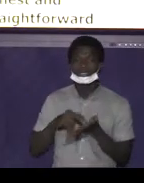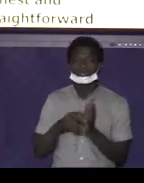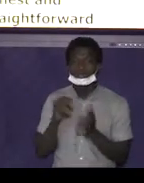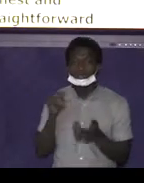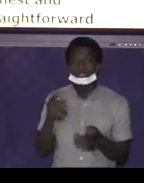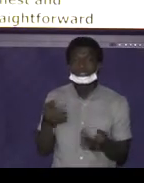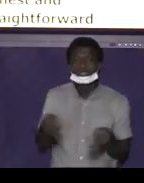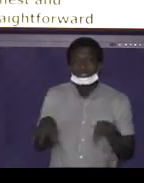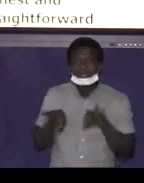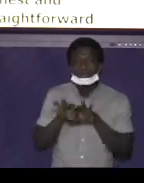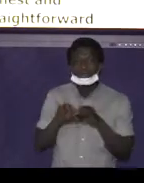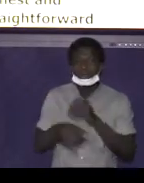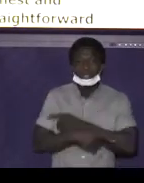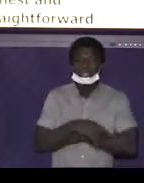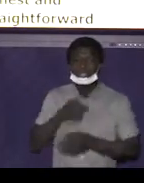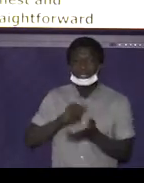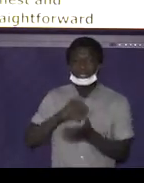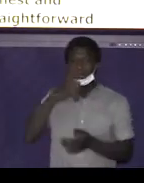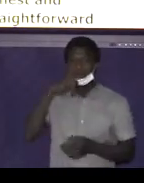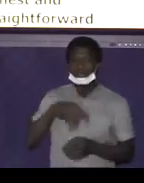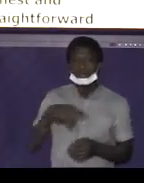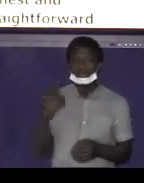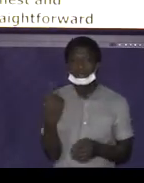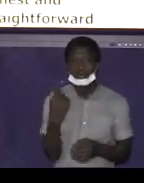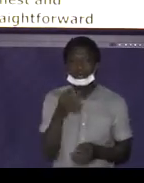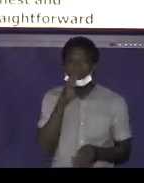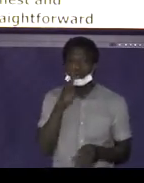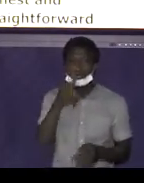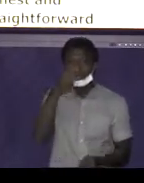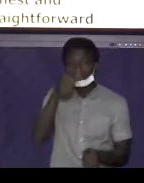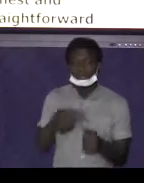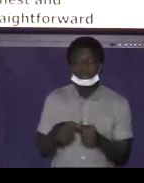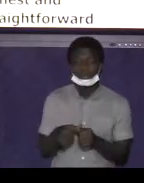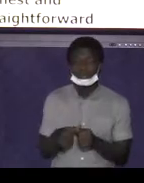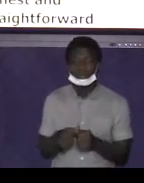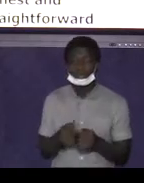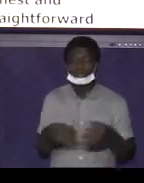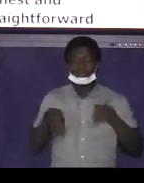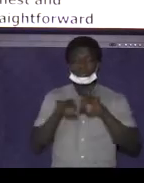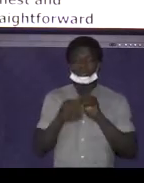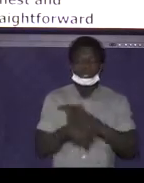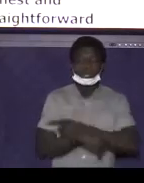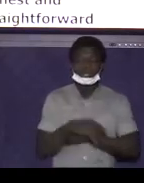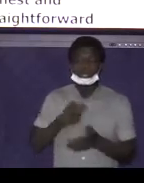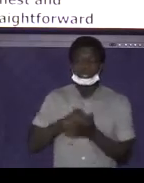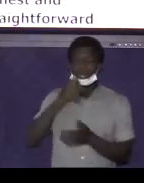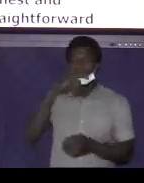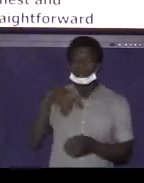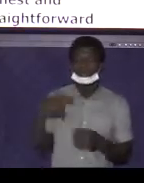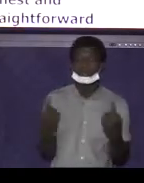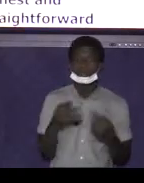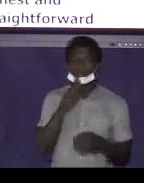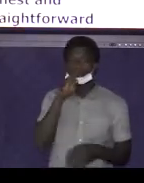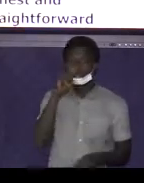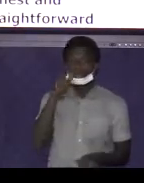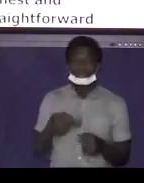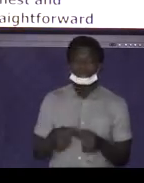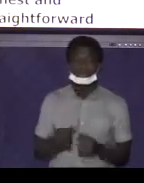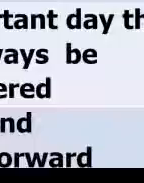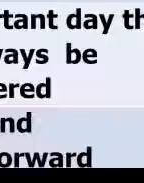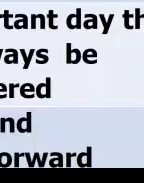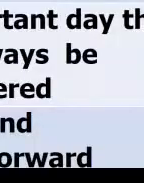an important day that must always be remembered. An important day that must always be